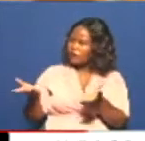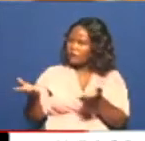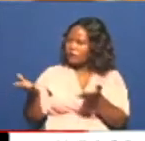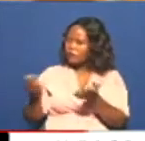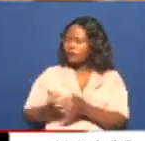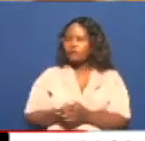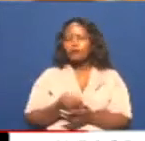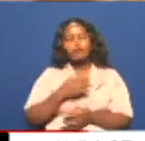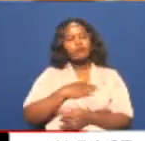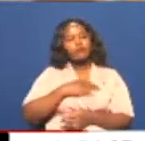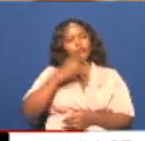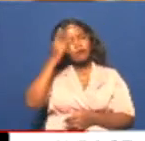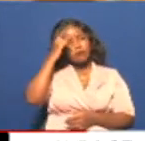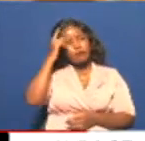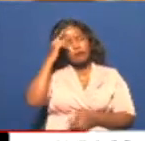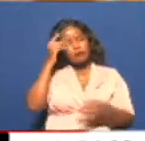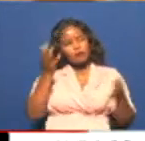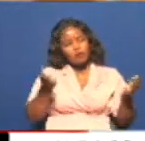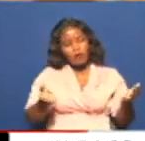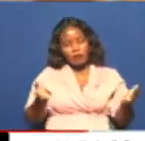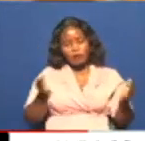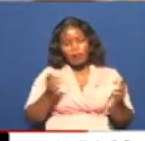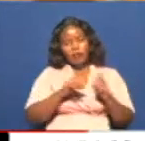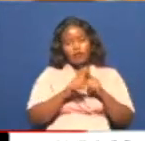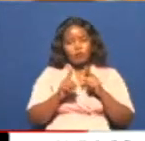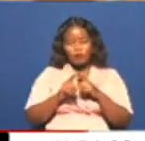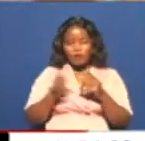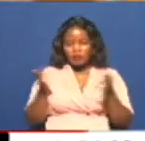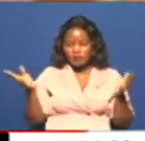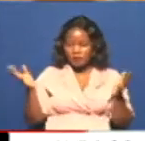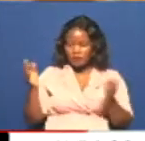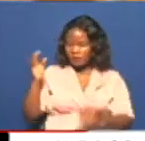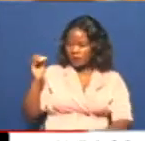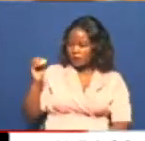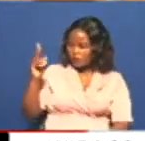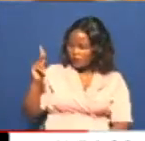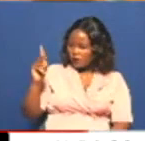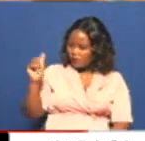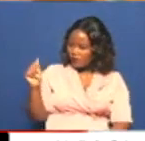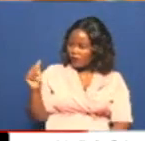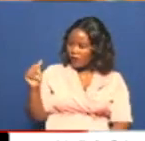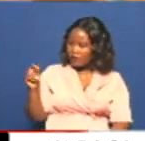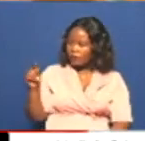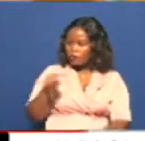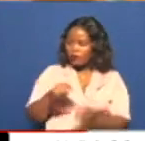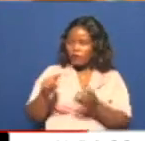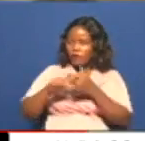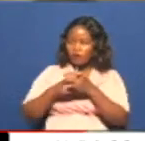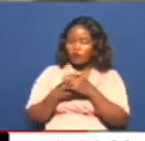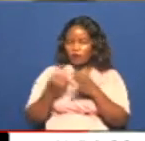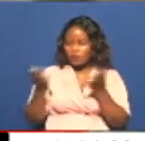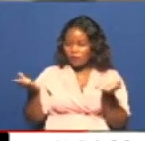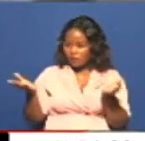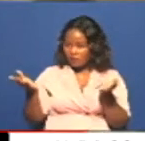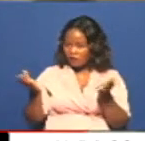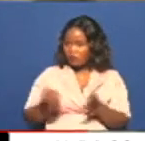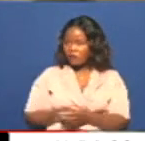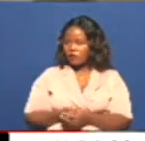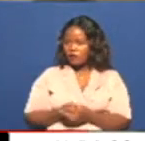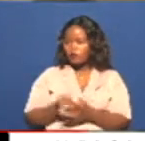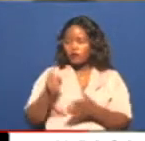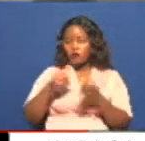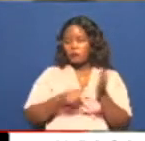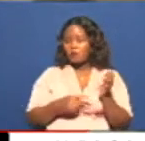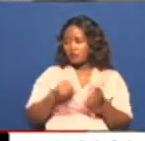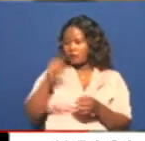I can comment about Oka, I would just want to slightly differ with Daktari on what he thinks